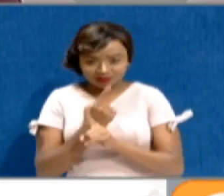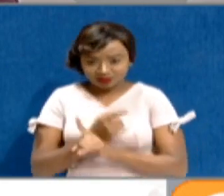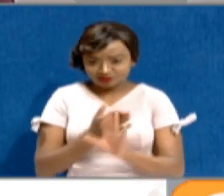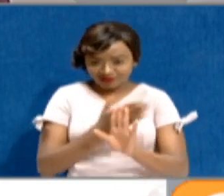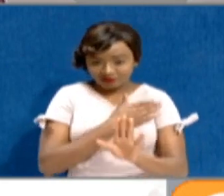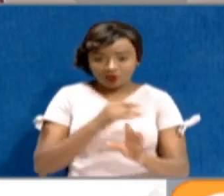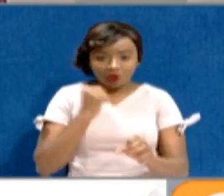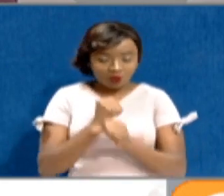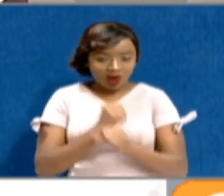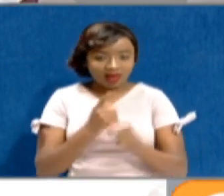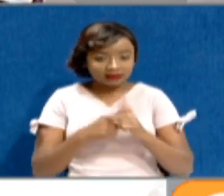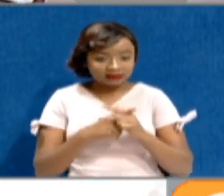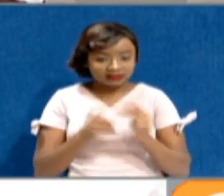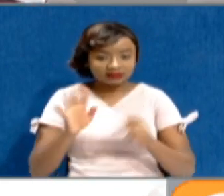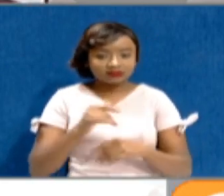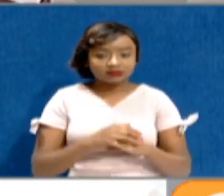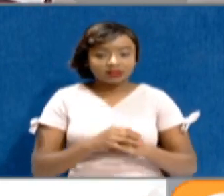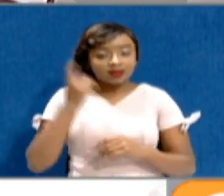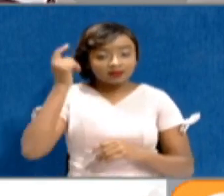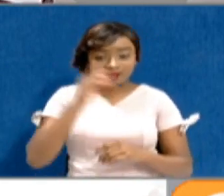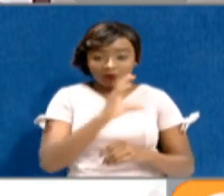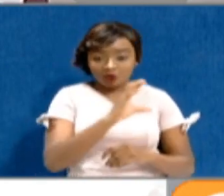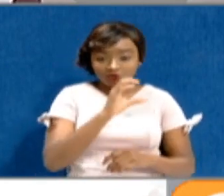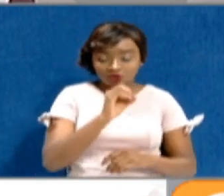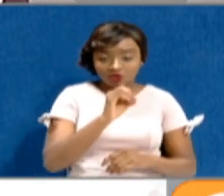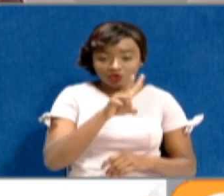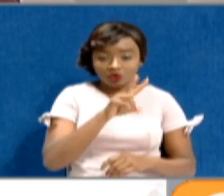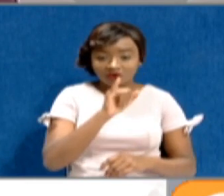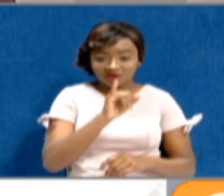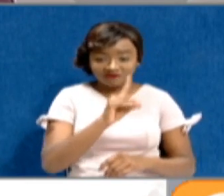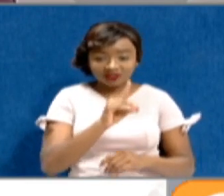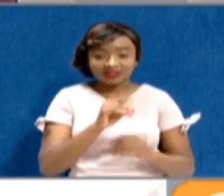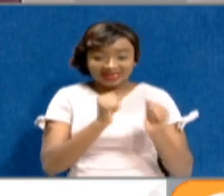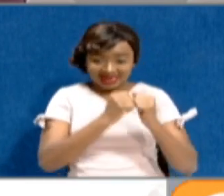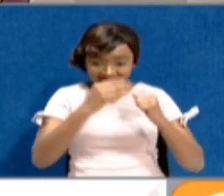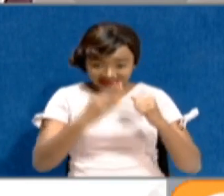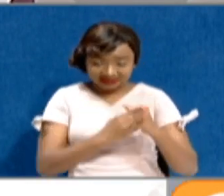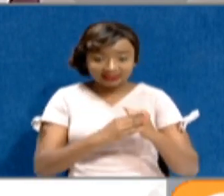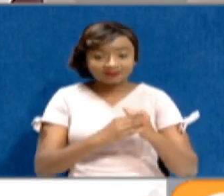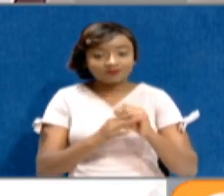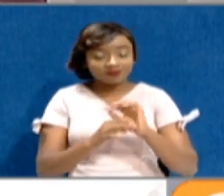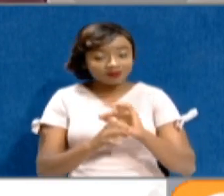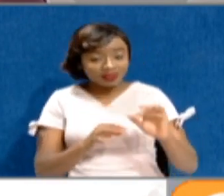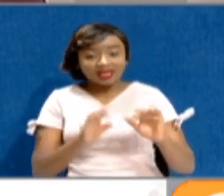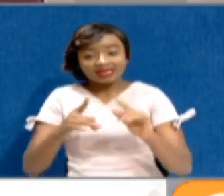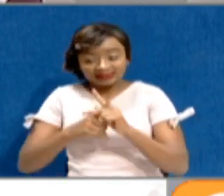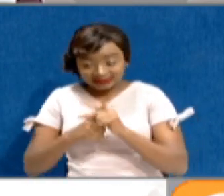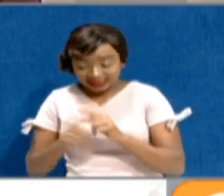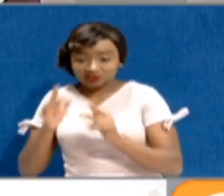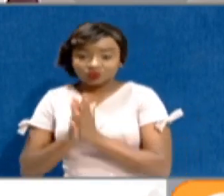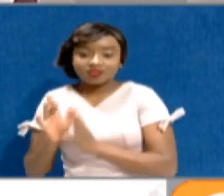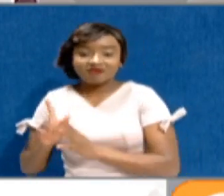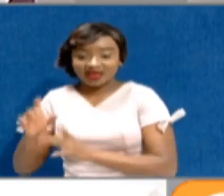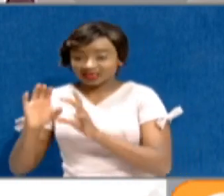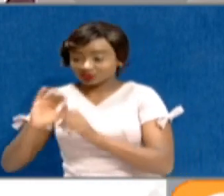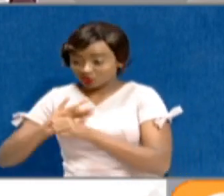work that had begun, remember, on SARS-CoV-1. Remember, COVID-19 is caused by the virus SARS-CoV-2.